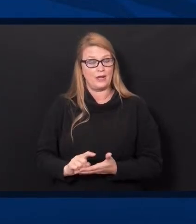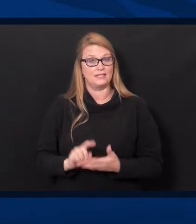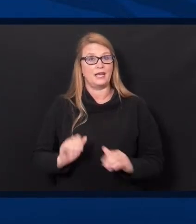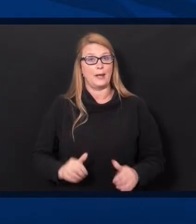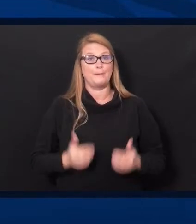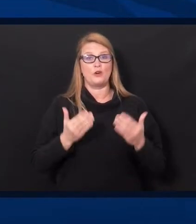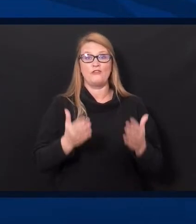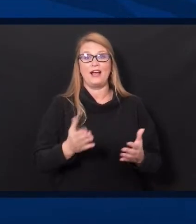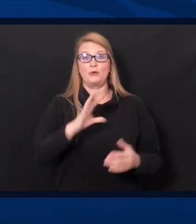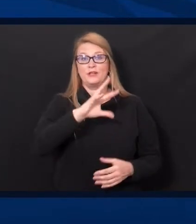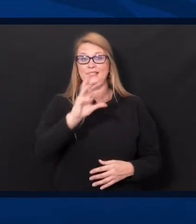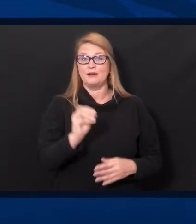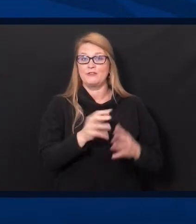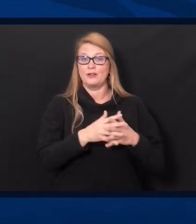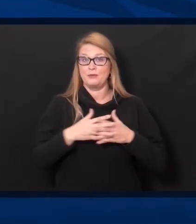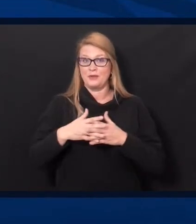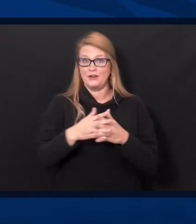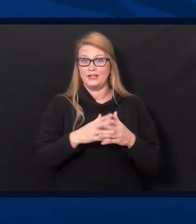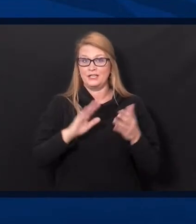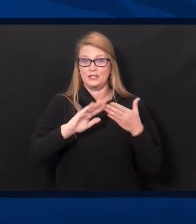are partnering with